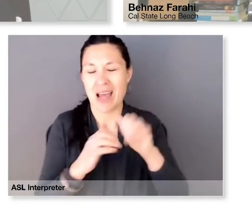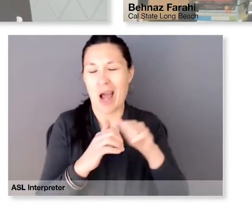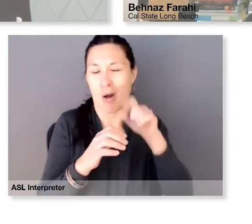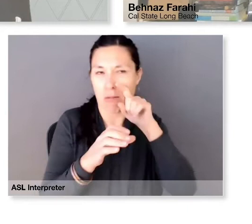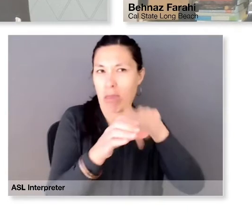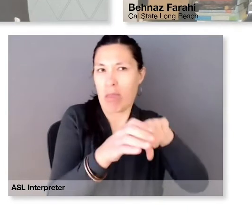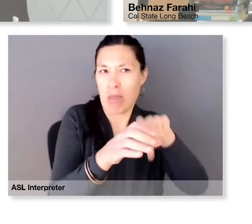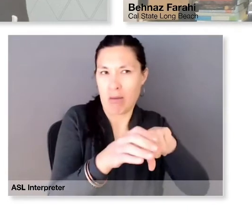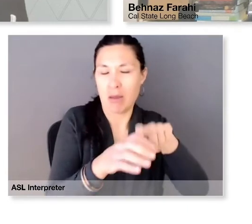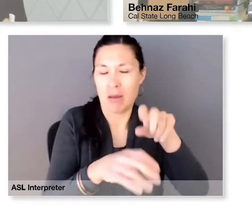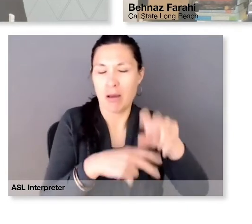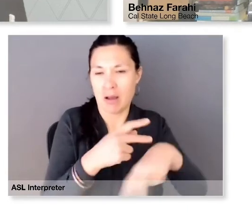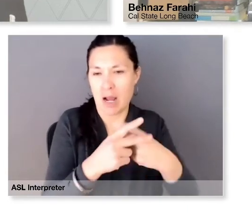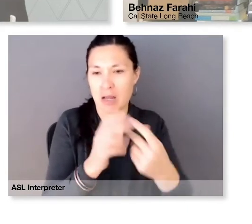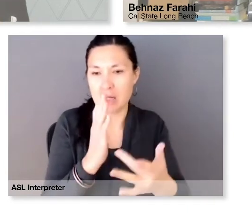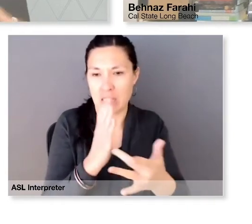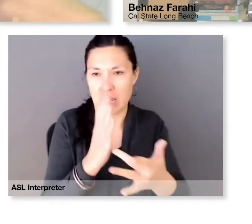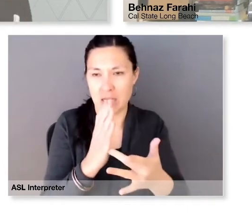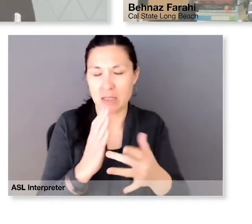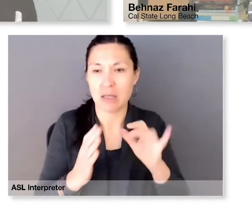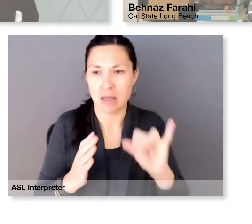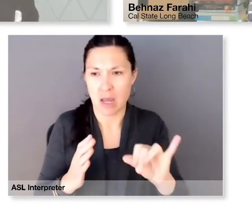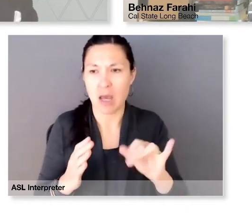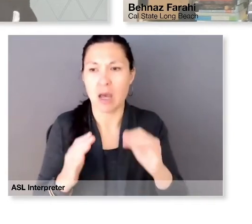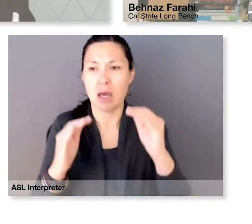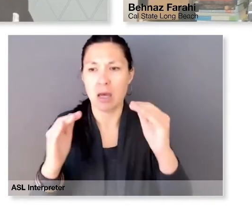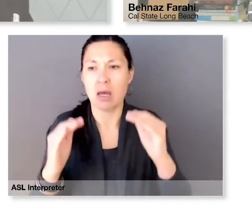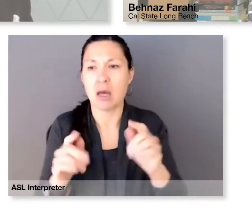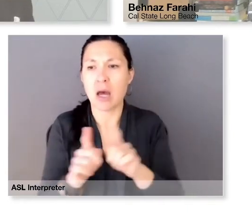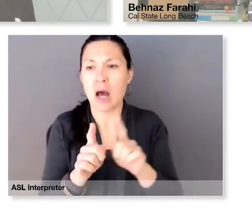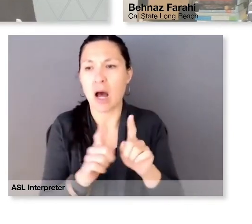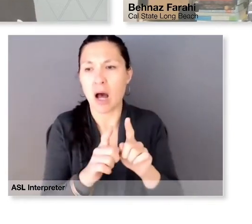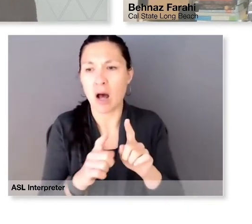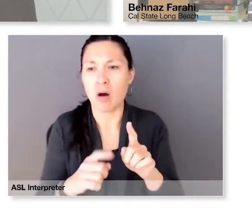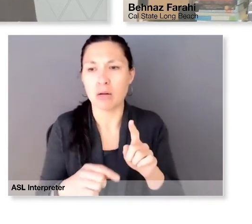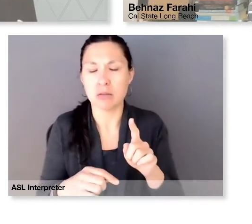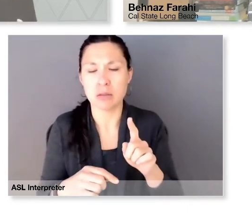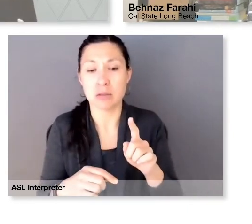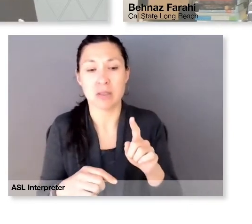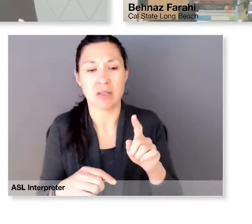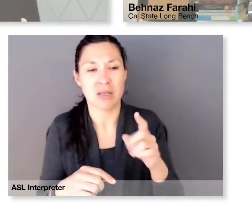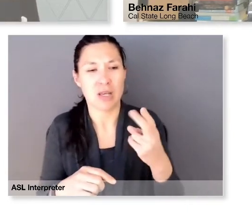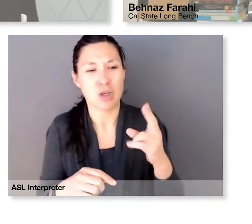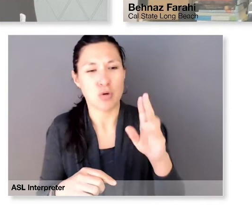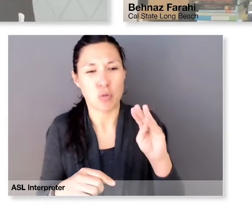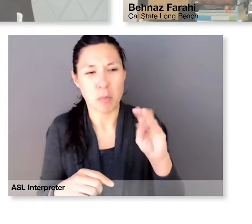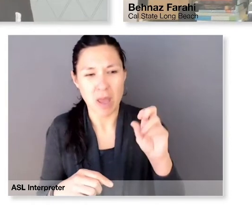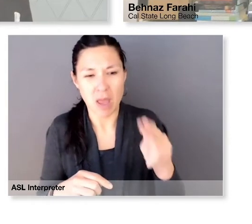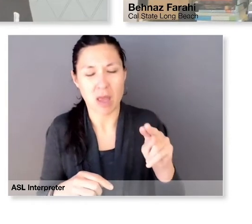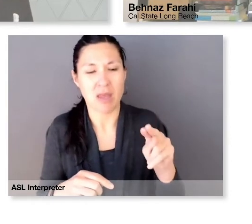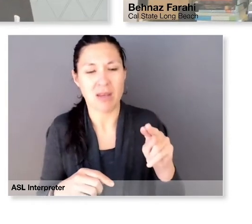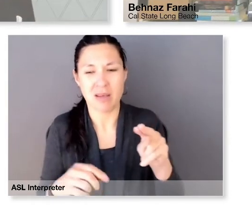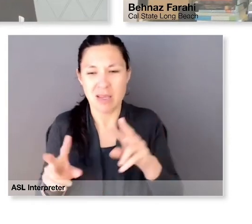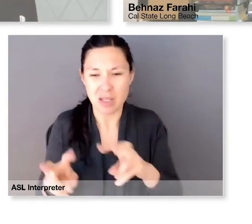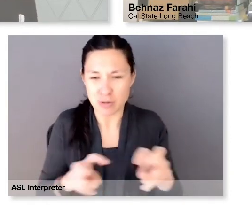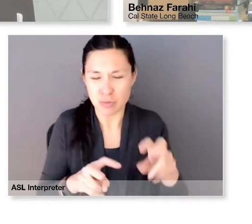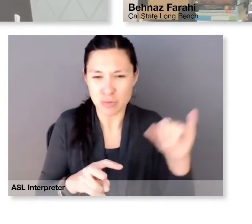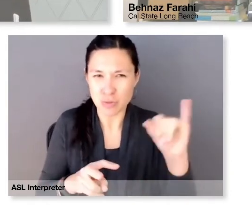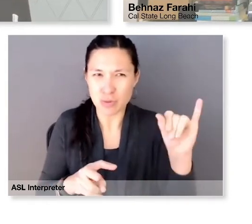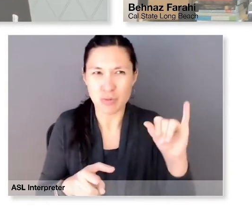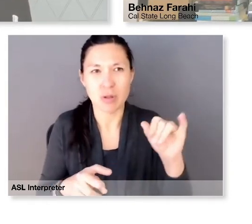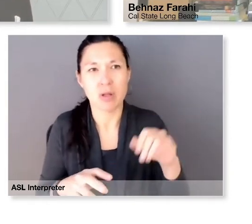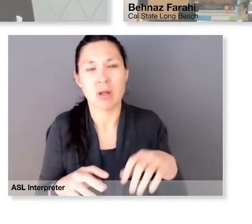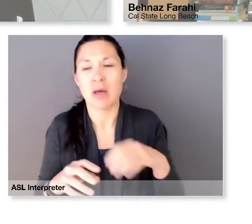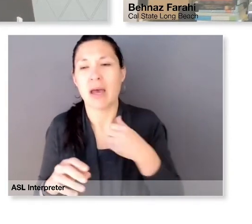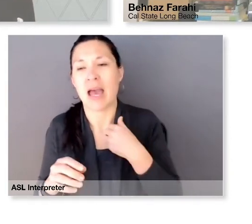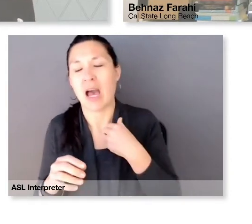phenomena that that you're discussing and putting into dialogue with critical theory and the arts. And so I was struck by one